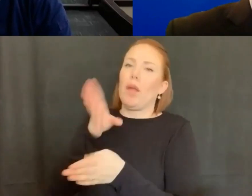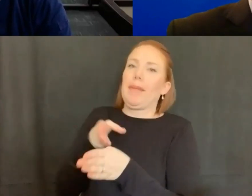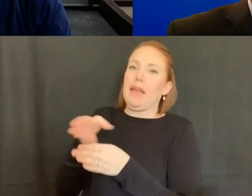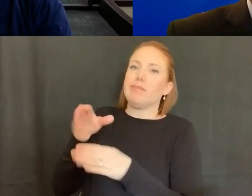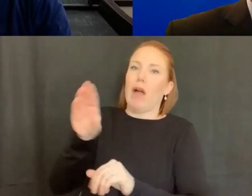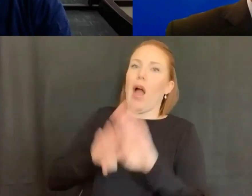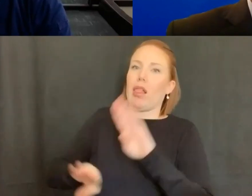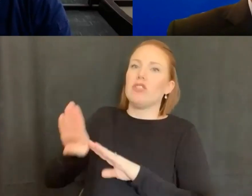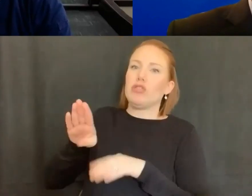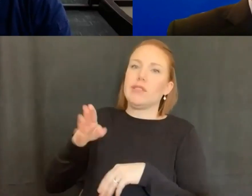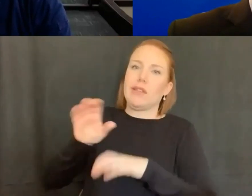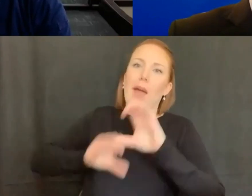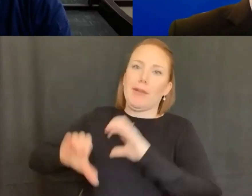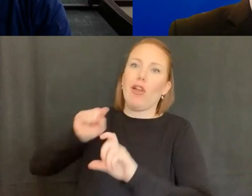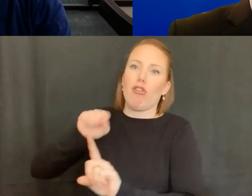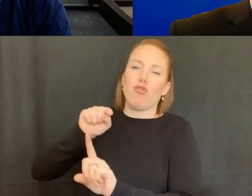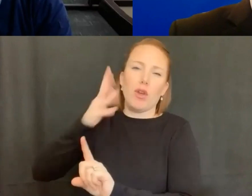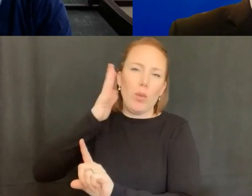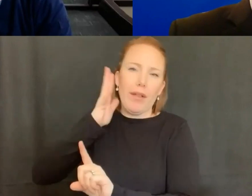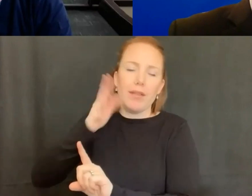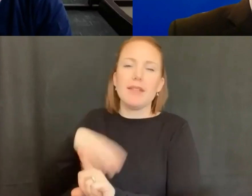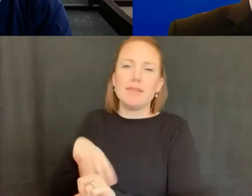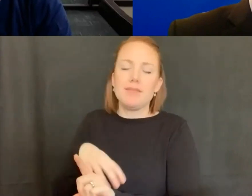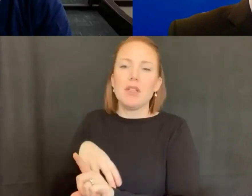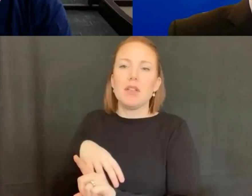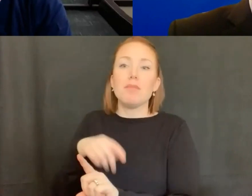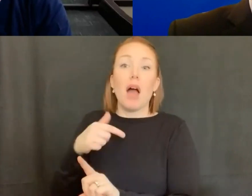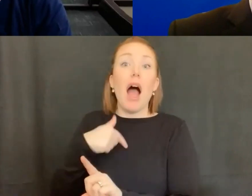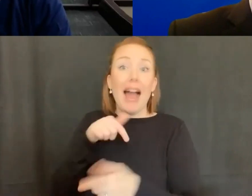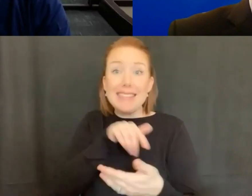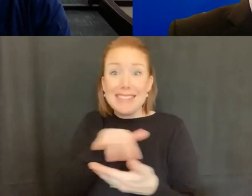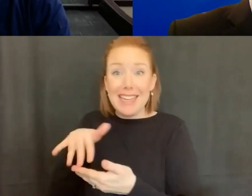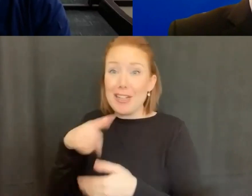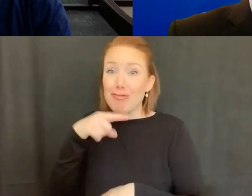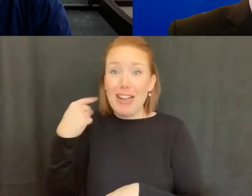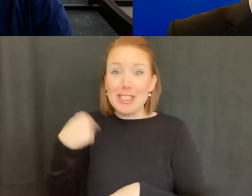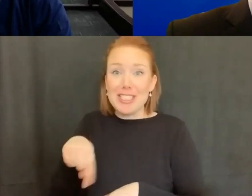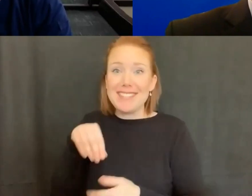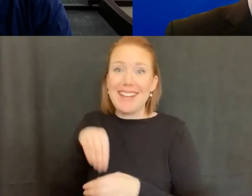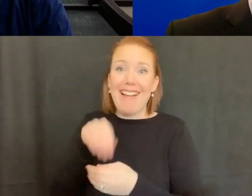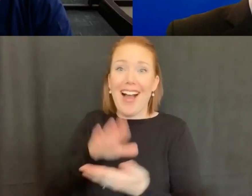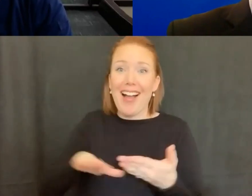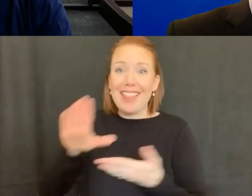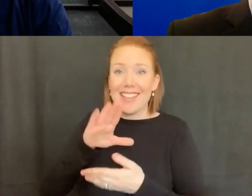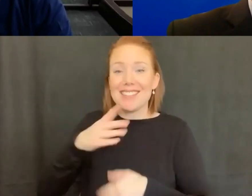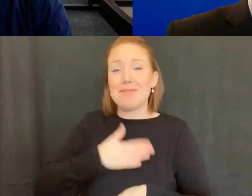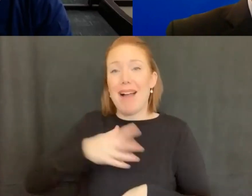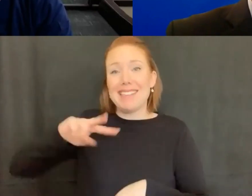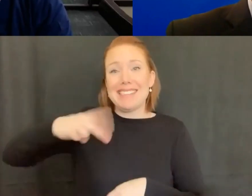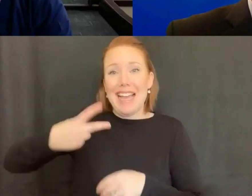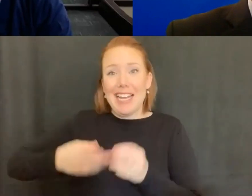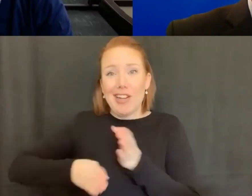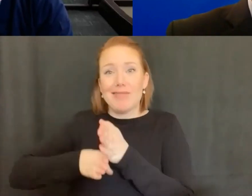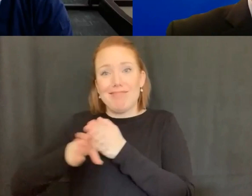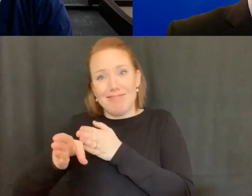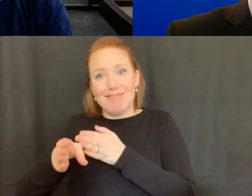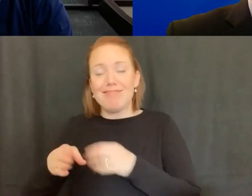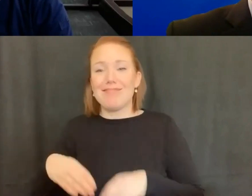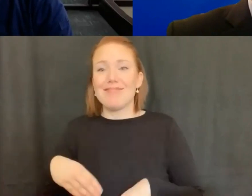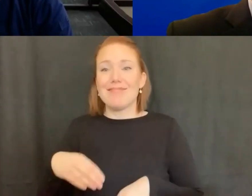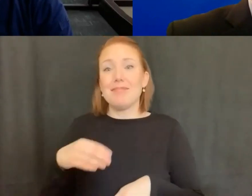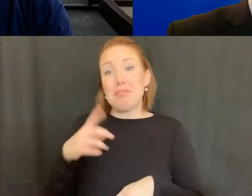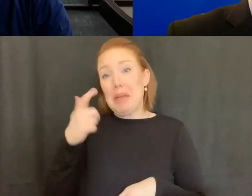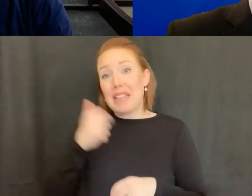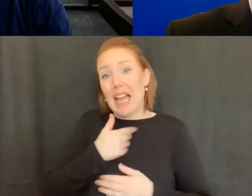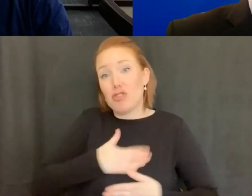So it kind of makes sense to finish that out. Like I said, I studied Russian in college as like a secondary track. And I mean, I did that because I enjoyed